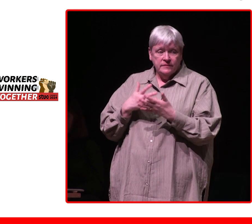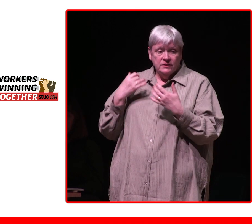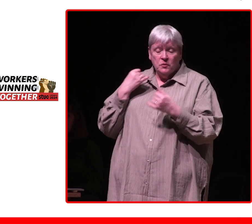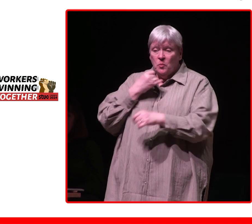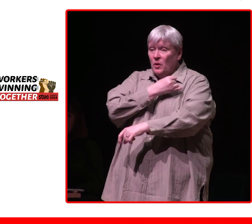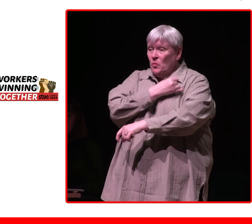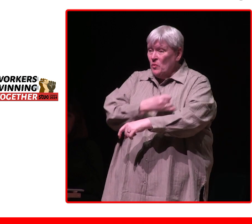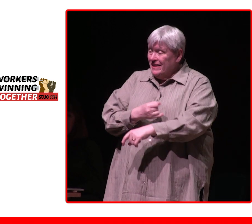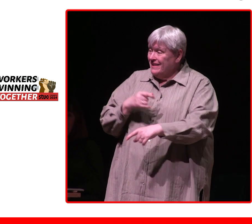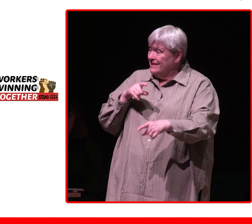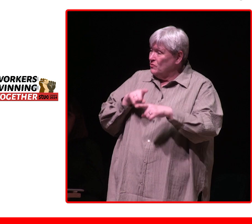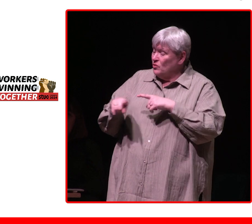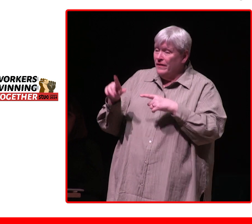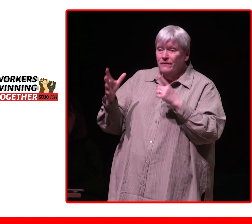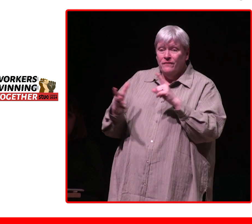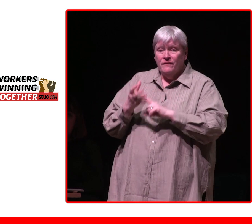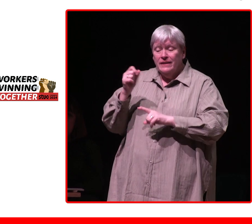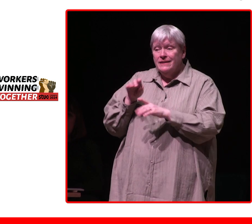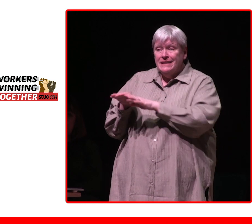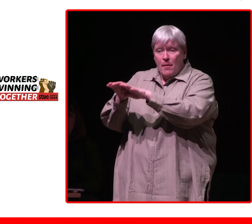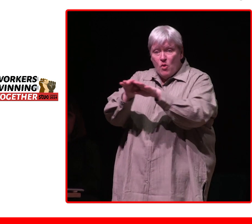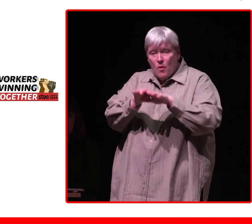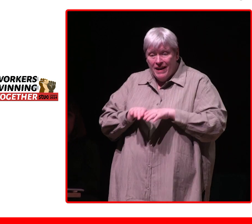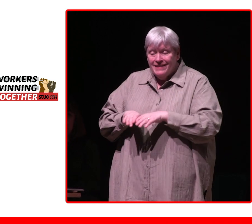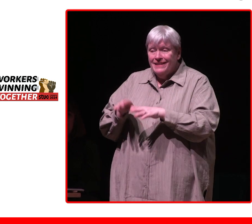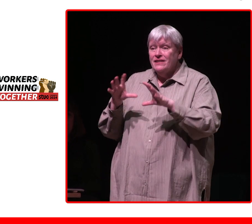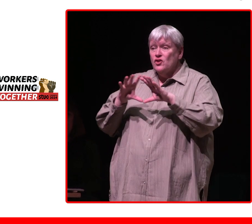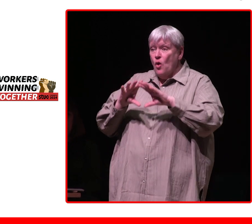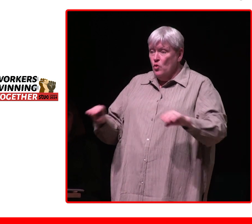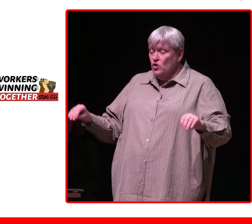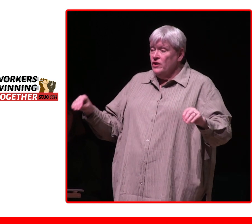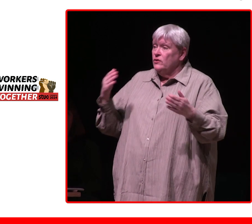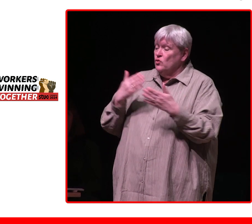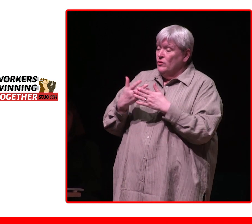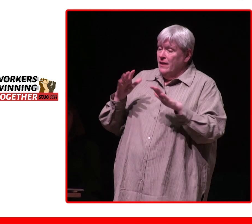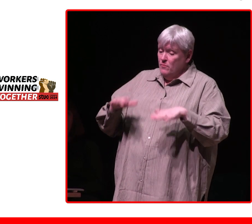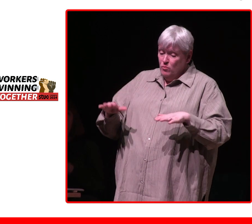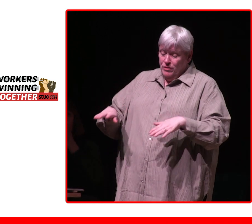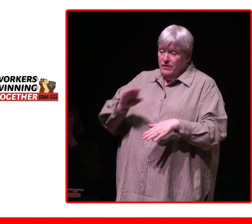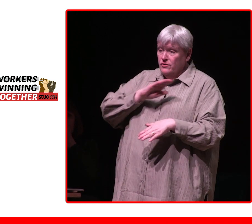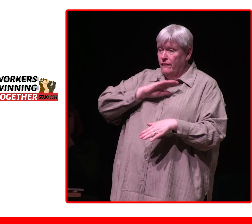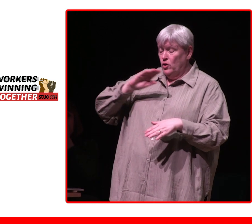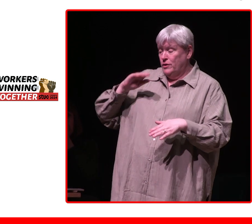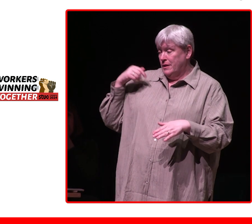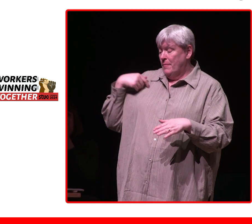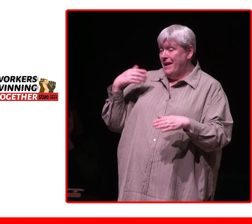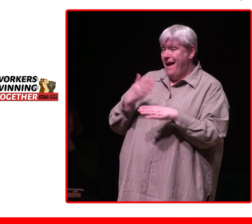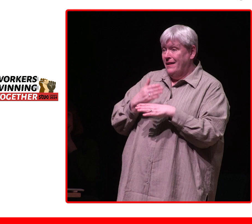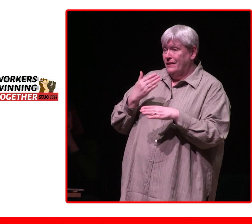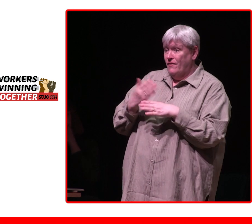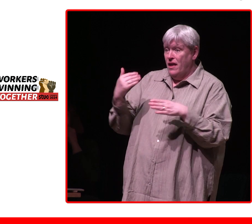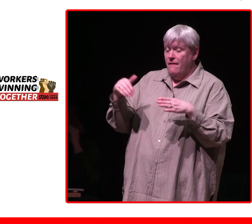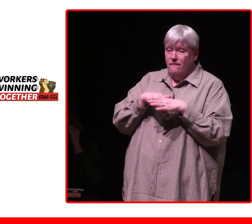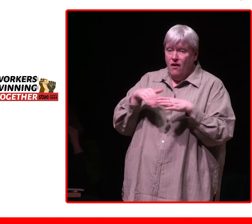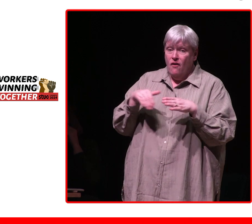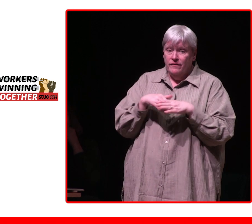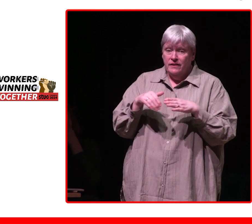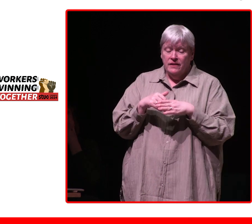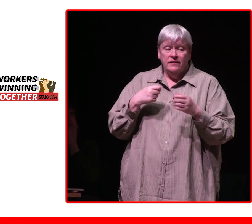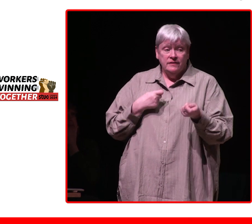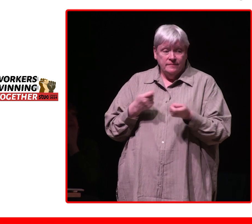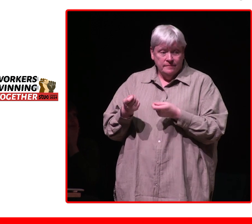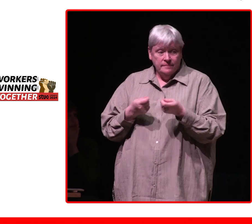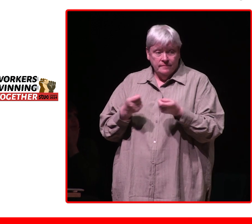towards a diplomatic solution. British forces have been actively involved in countering the Iranian drone missile attacks,